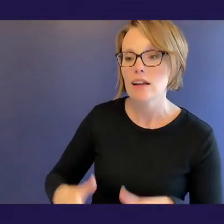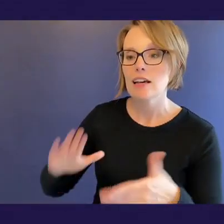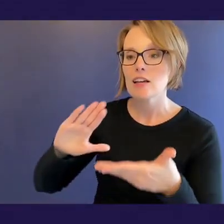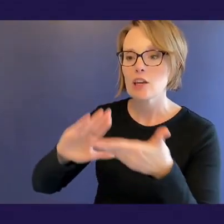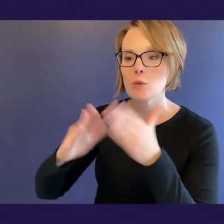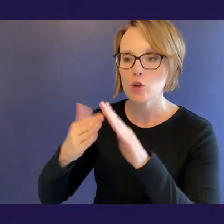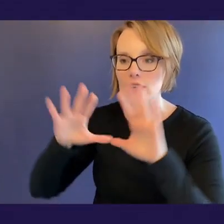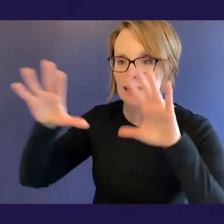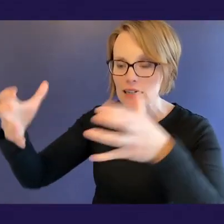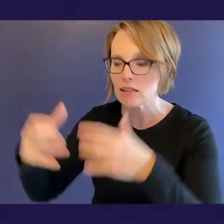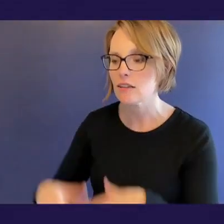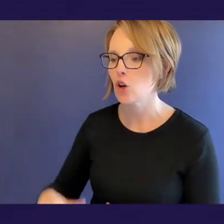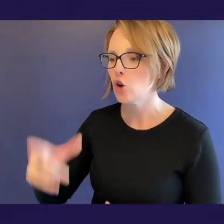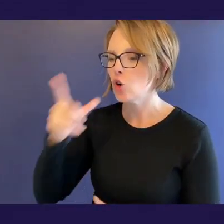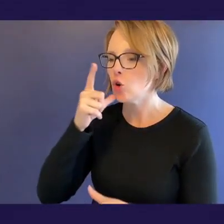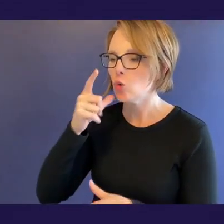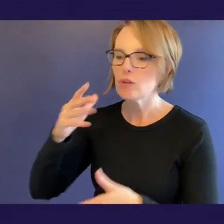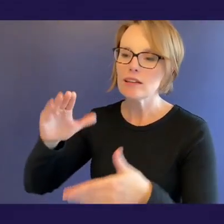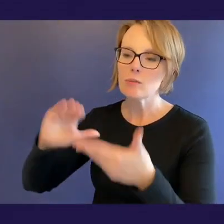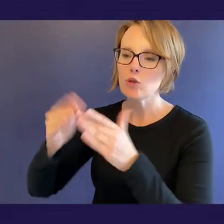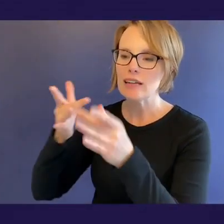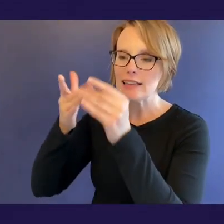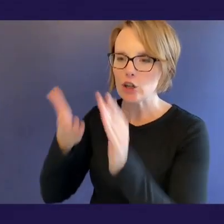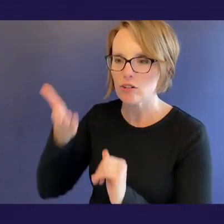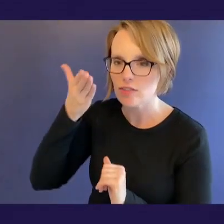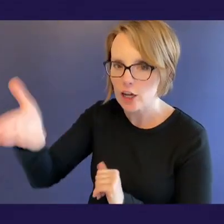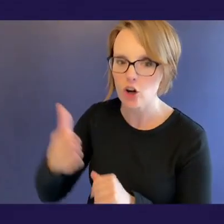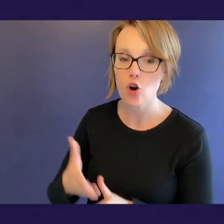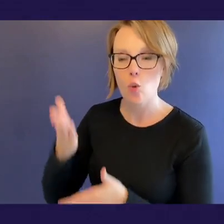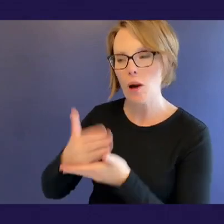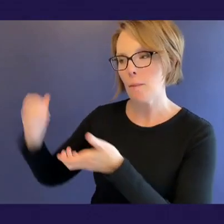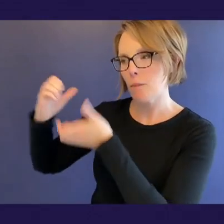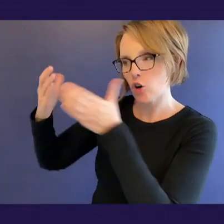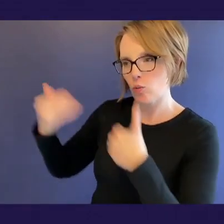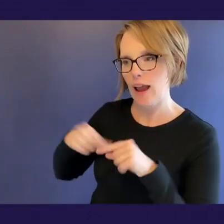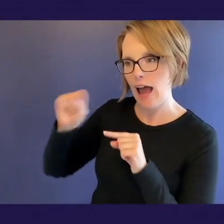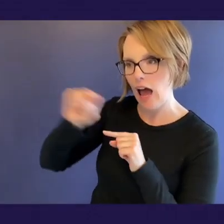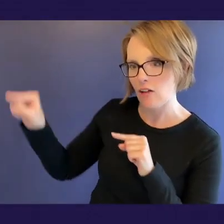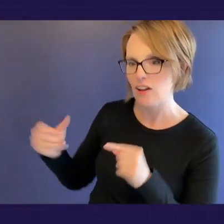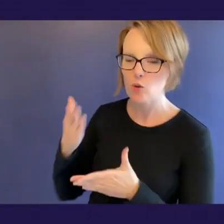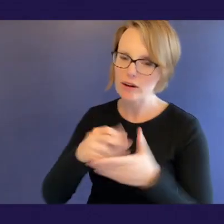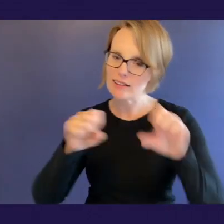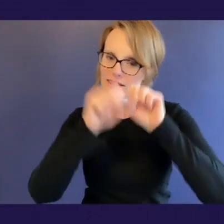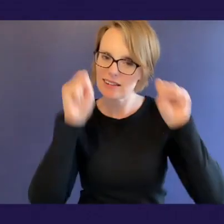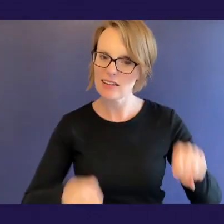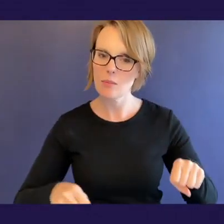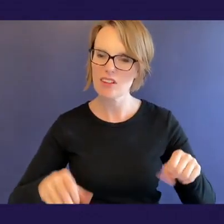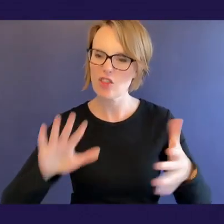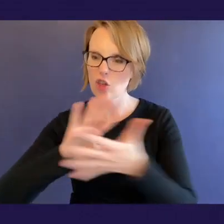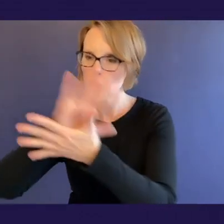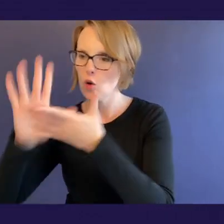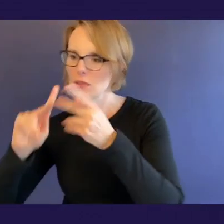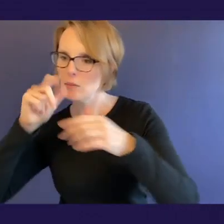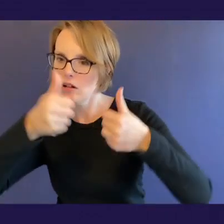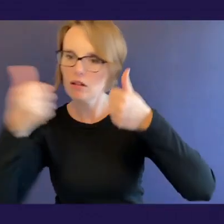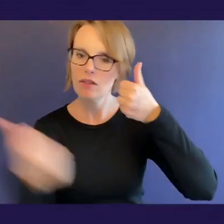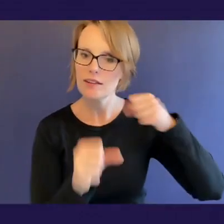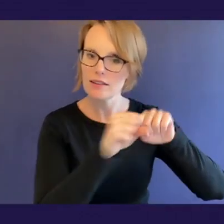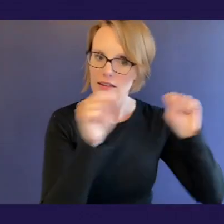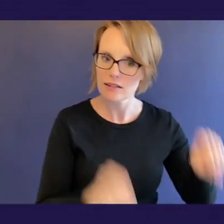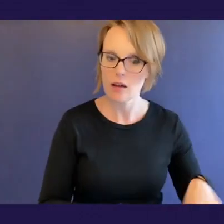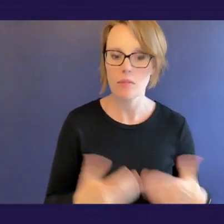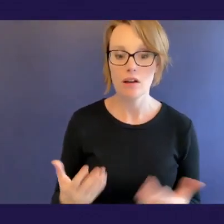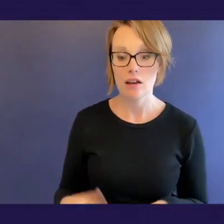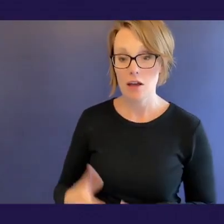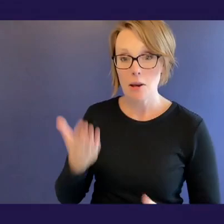and the systems in which those operate, because we have to work at scale. If I need everyone to know my inoculation theory message